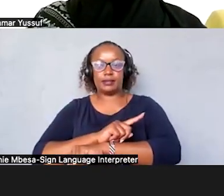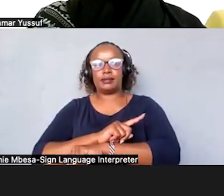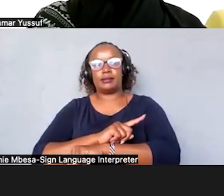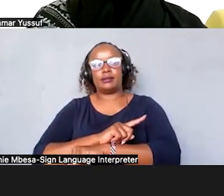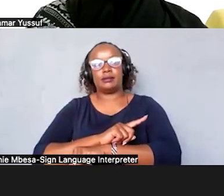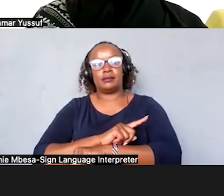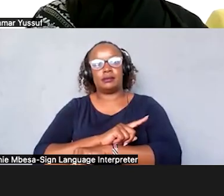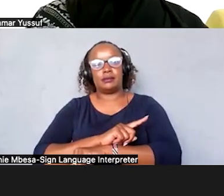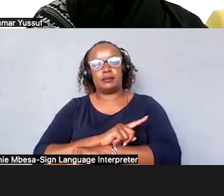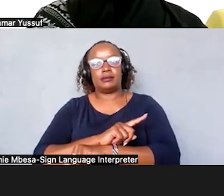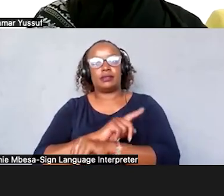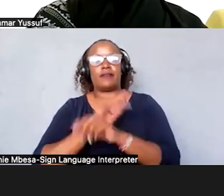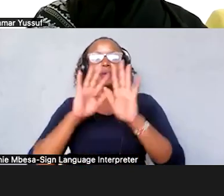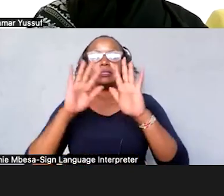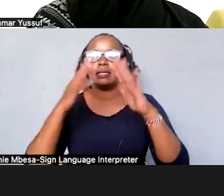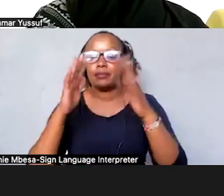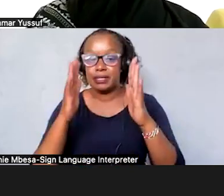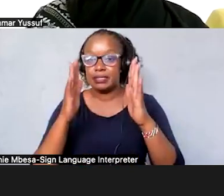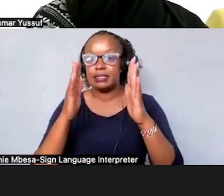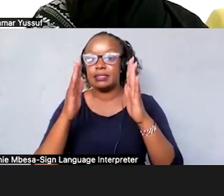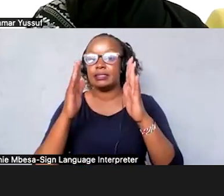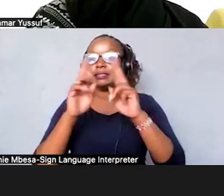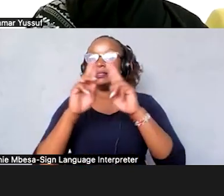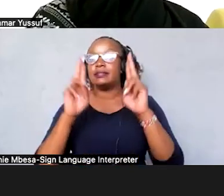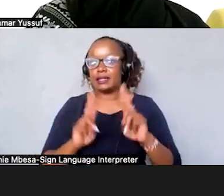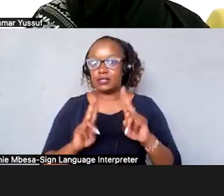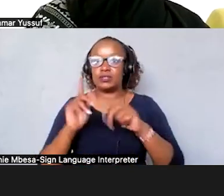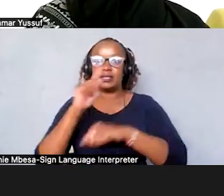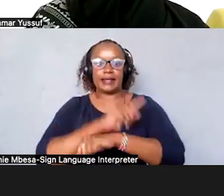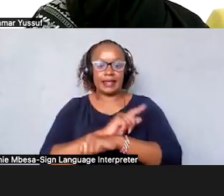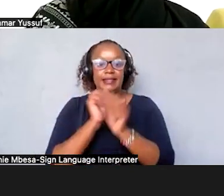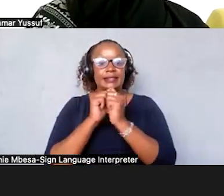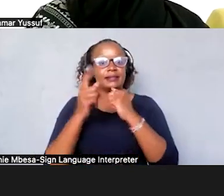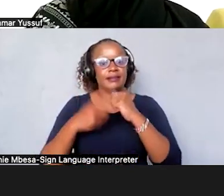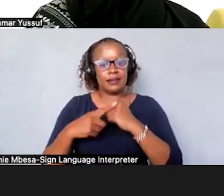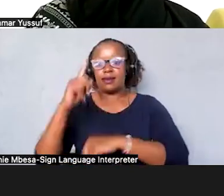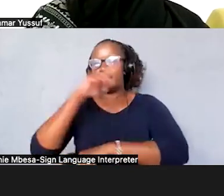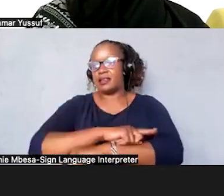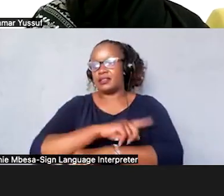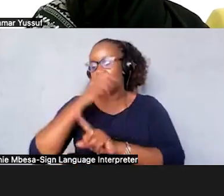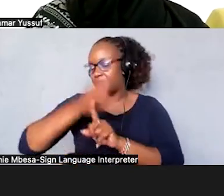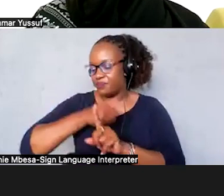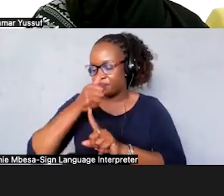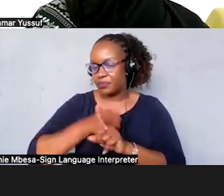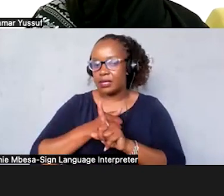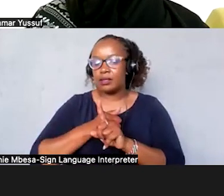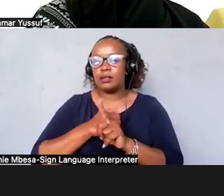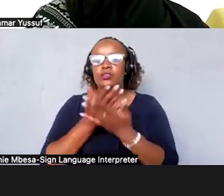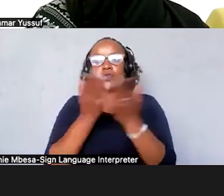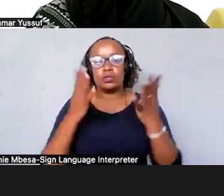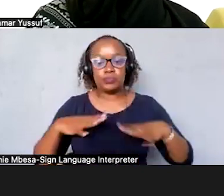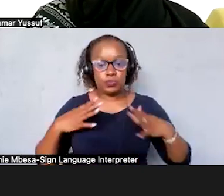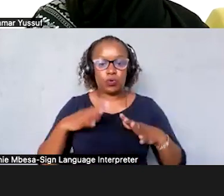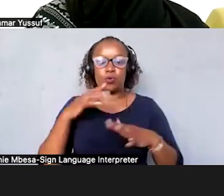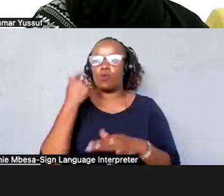They celebrated International Days, the 16 days of activism. The survivors are actually doing a lot